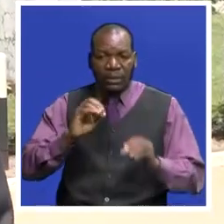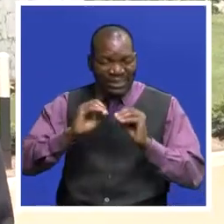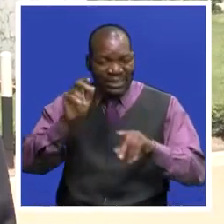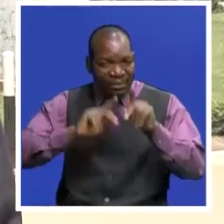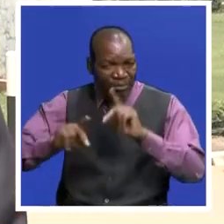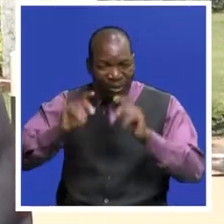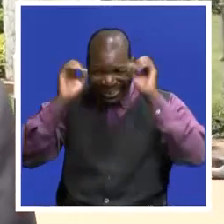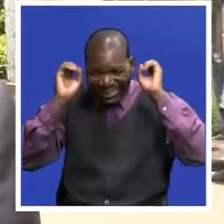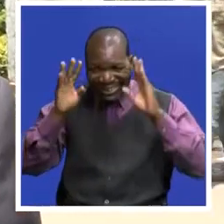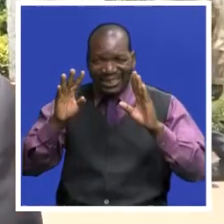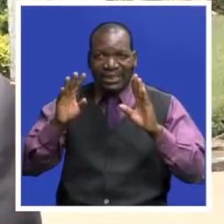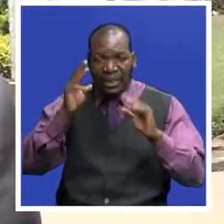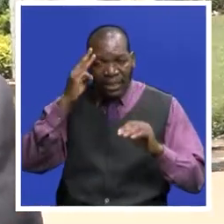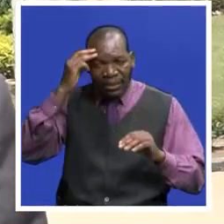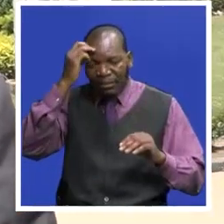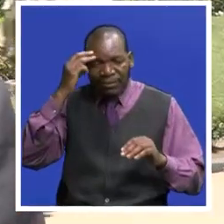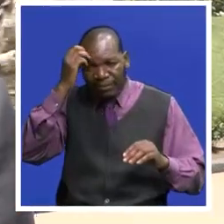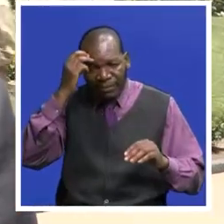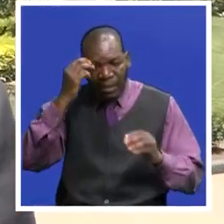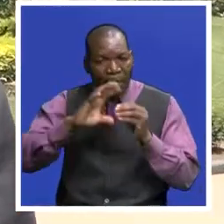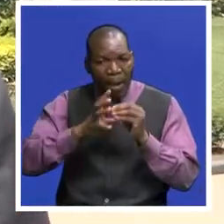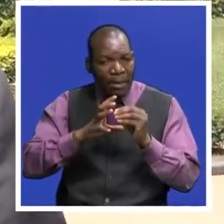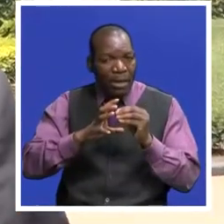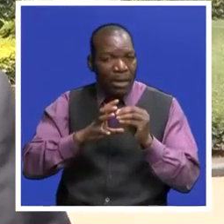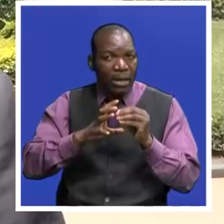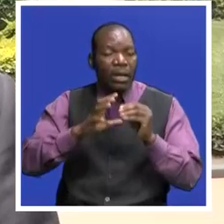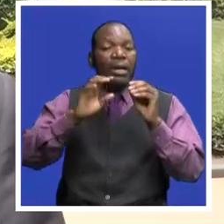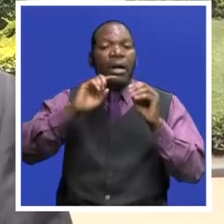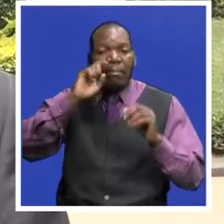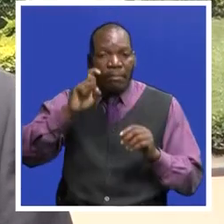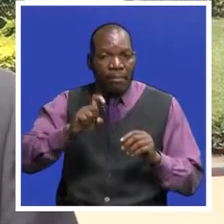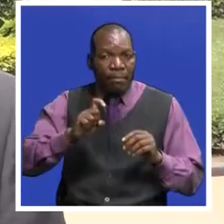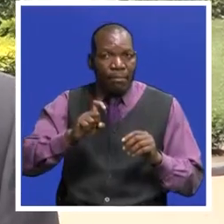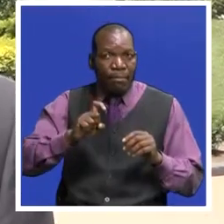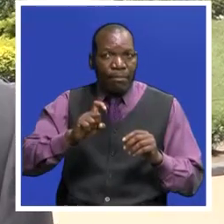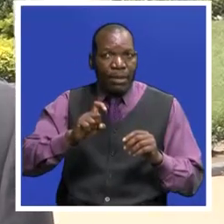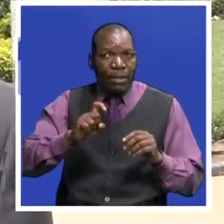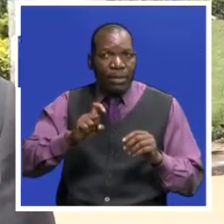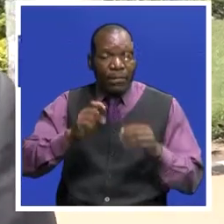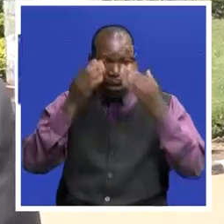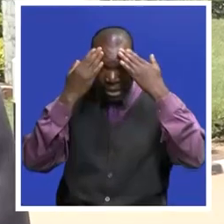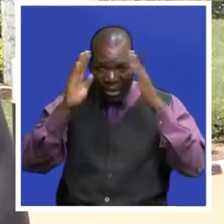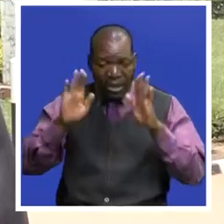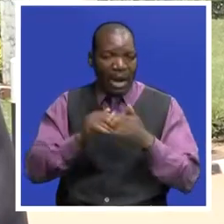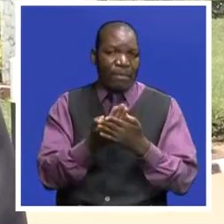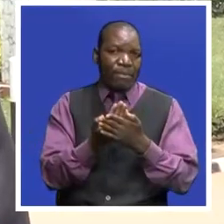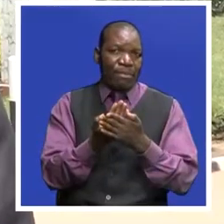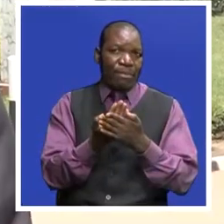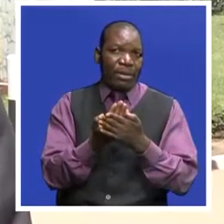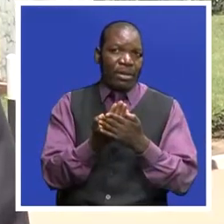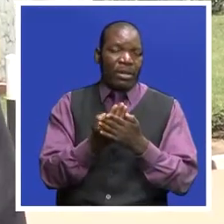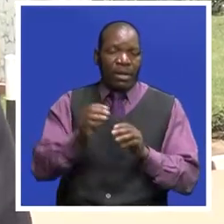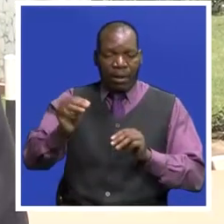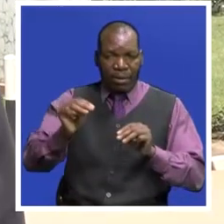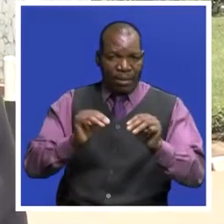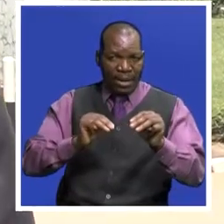aware of the dangers of mental illness, so that by the end of the day, we should be aware of how we are supposed